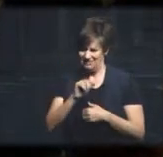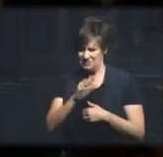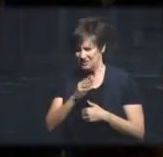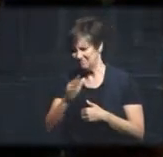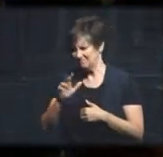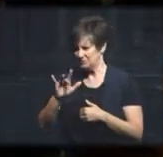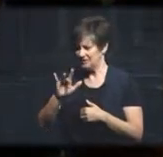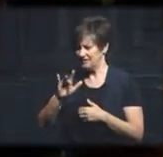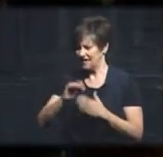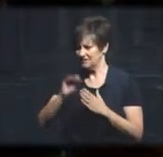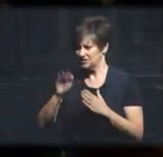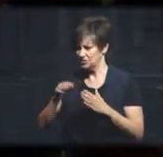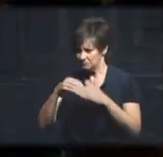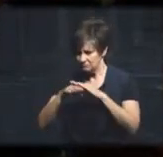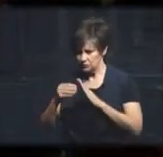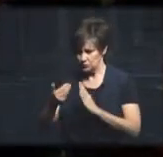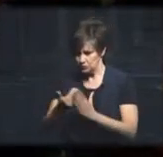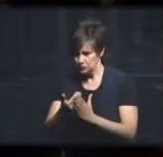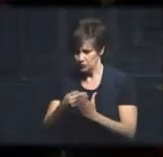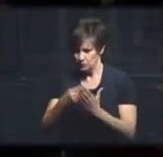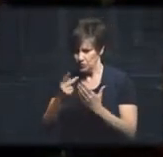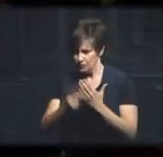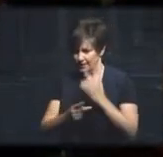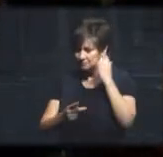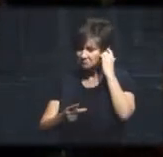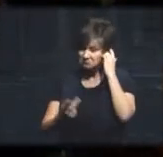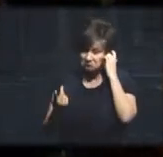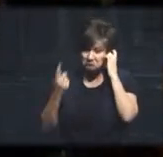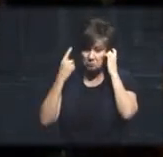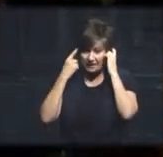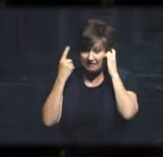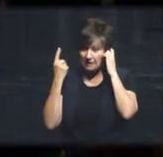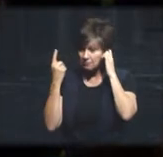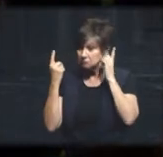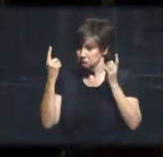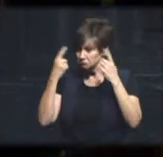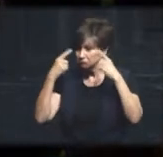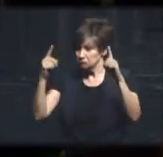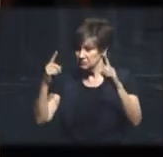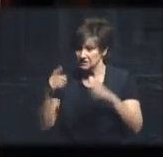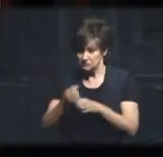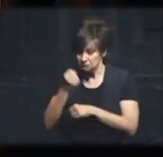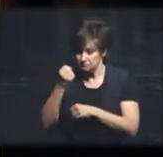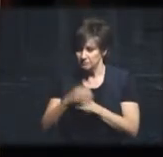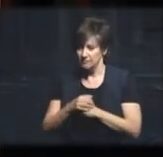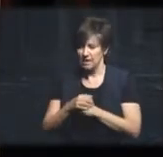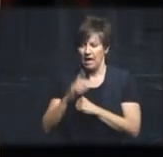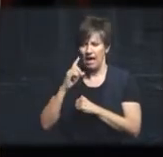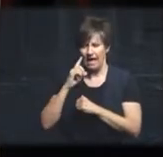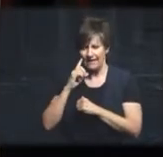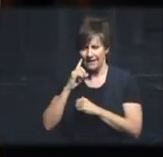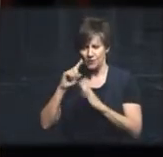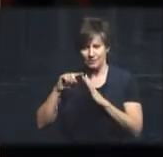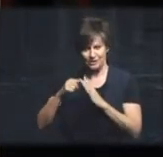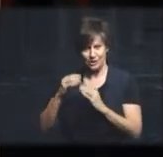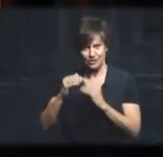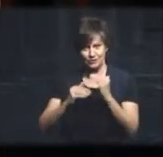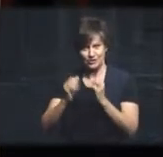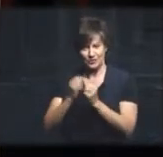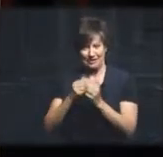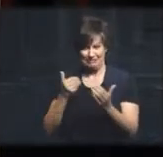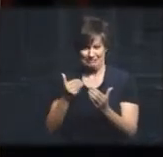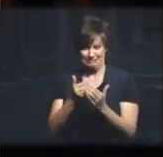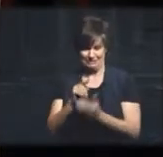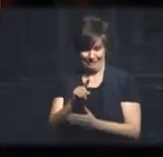25 students come into a new program, we figure that's a big win for us. I think we're going to be starting construction with close